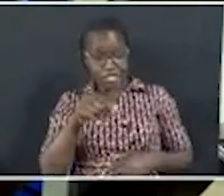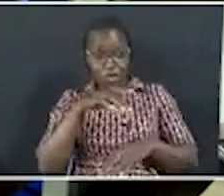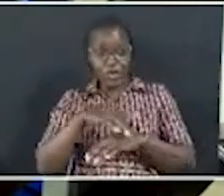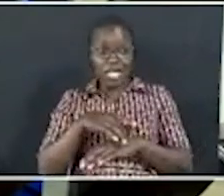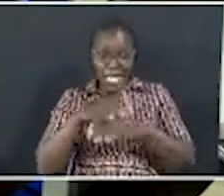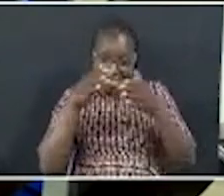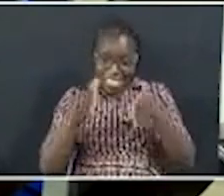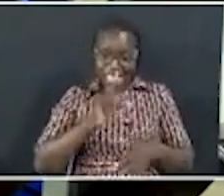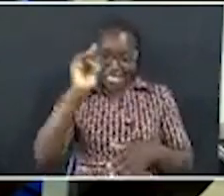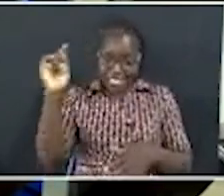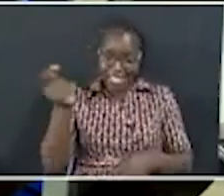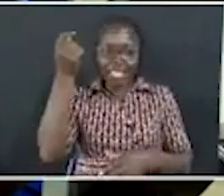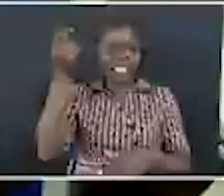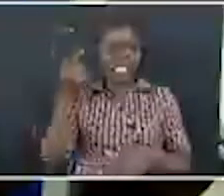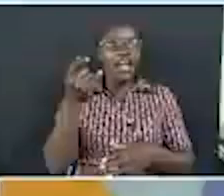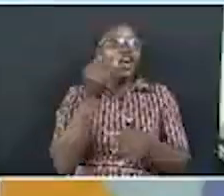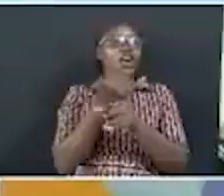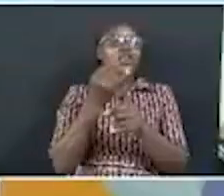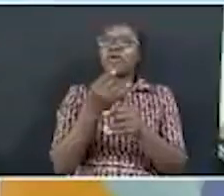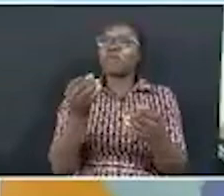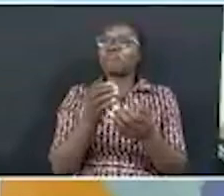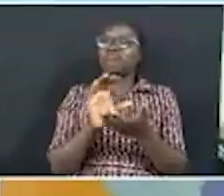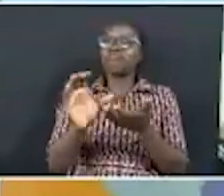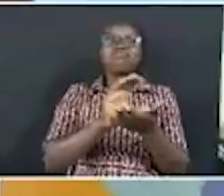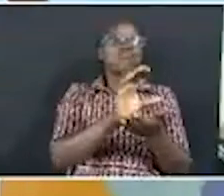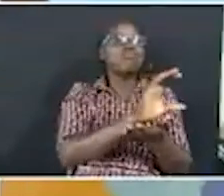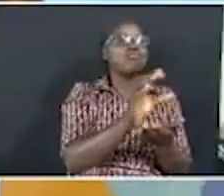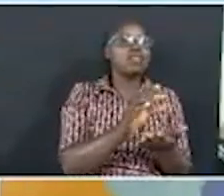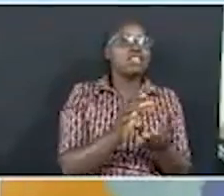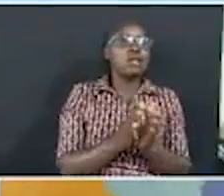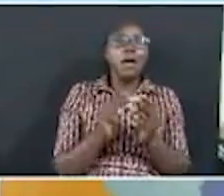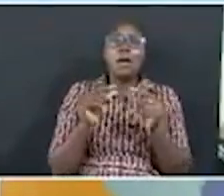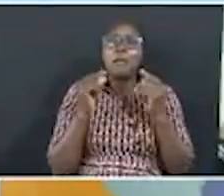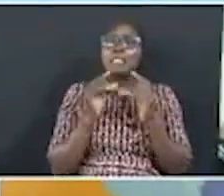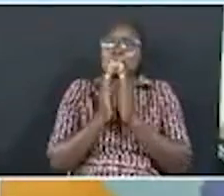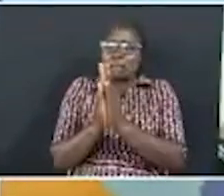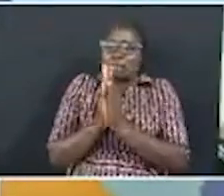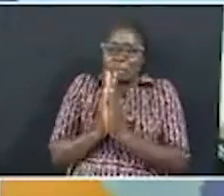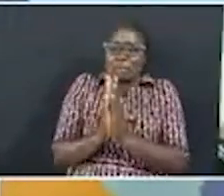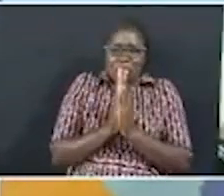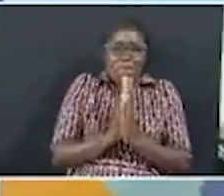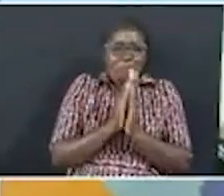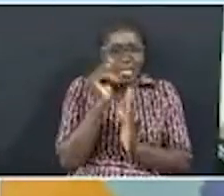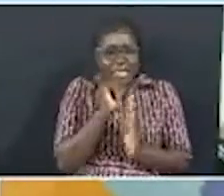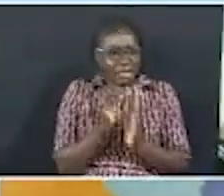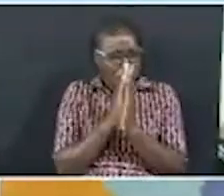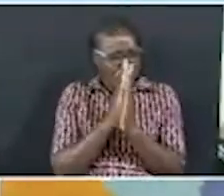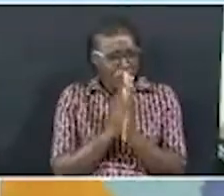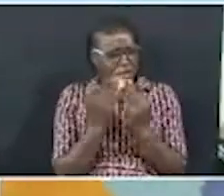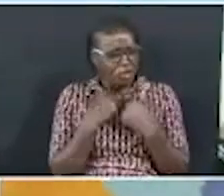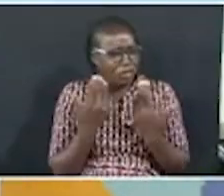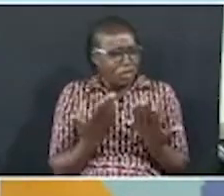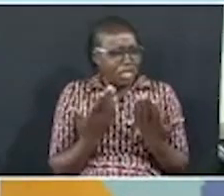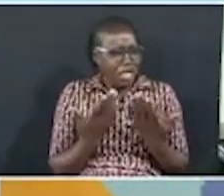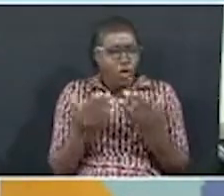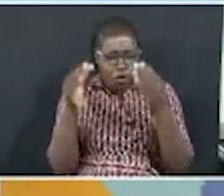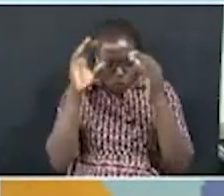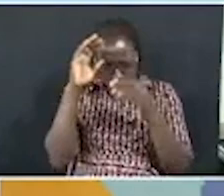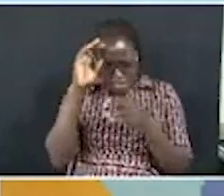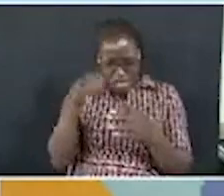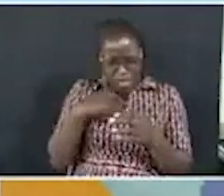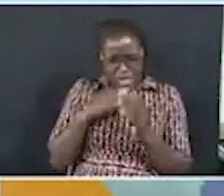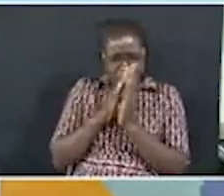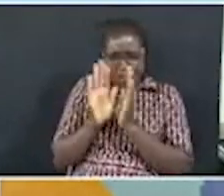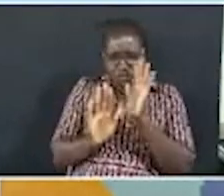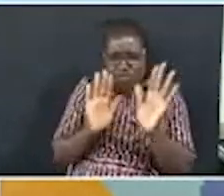earth here in Kenya is giving jobs. And so somebody, pastors, pray for me. Elders, pray for me. Put me in your